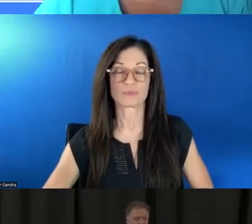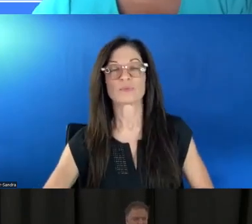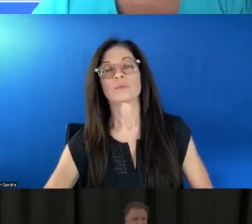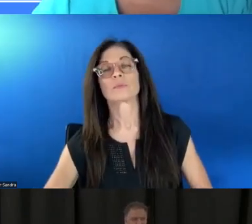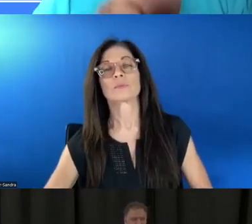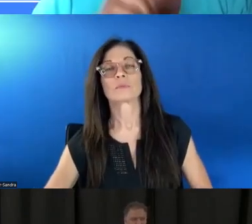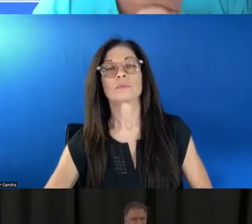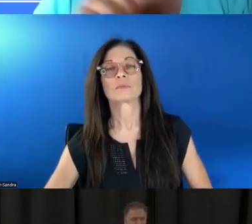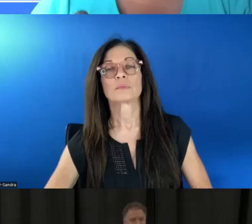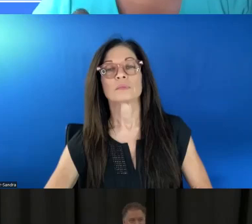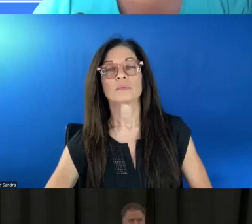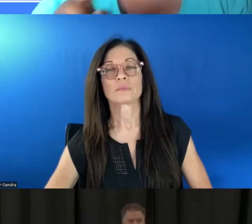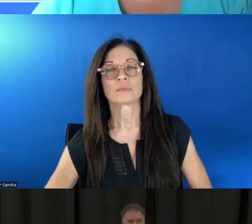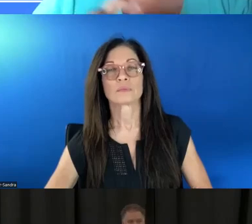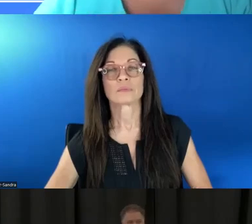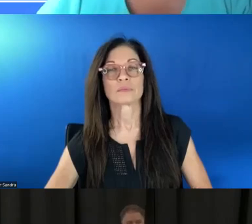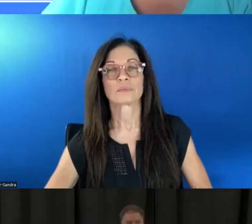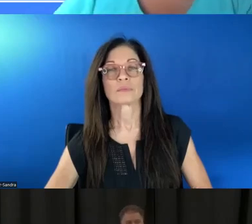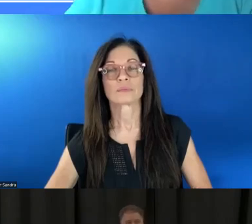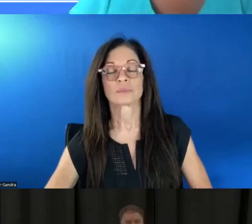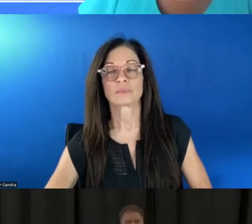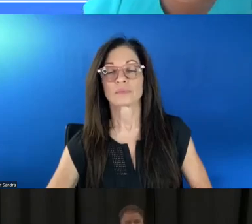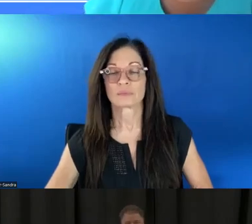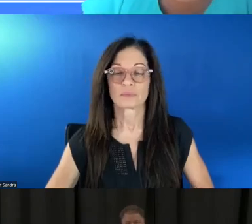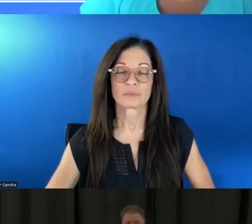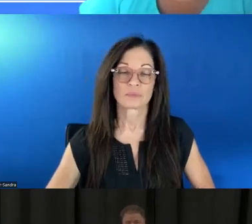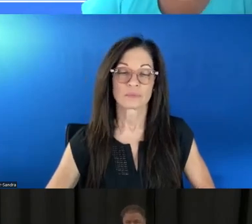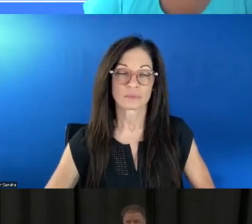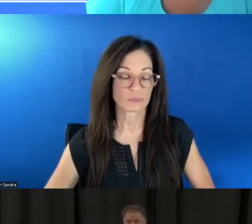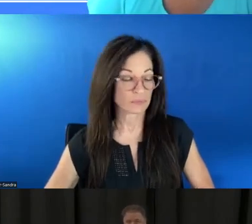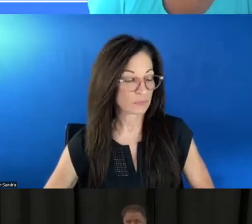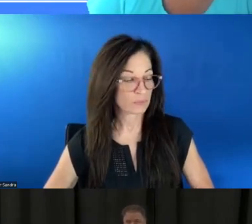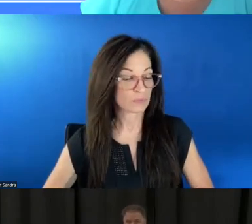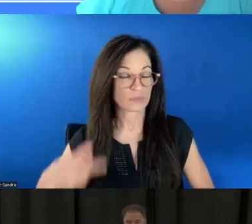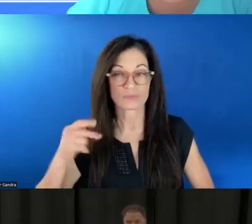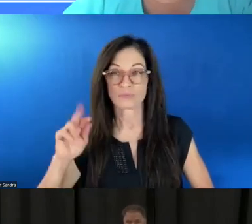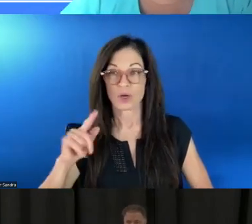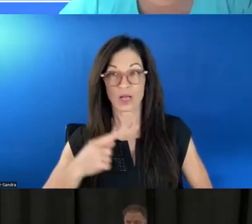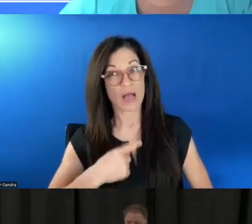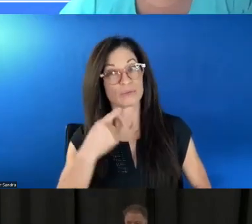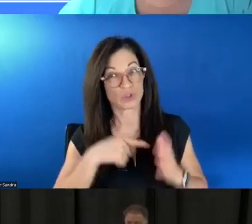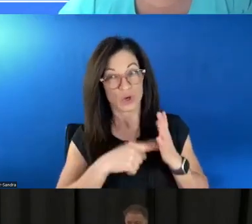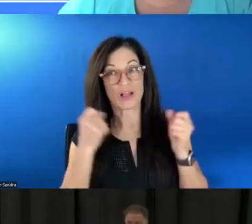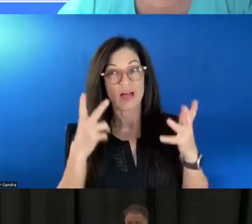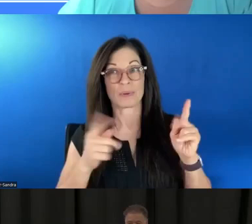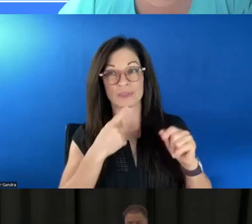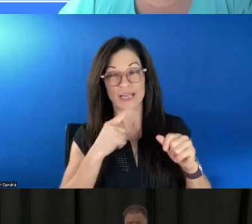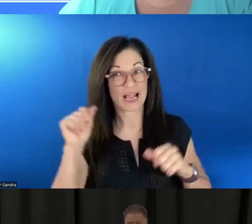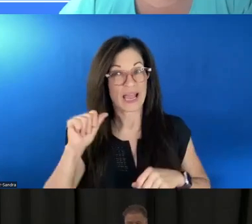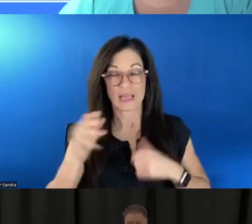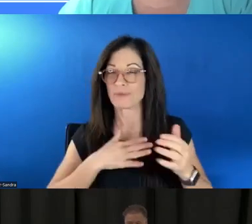Did I say Atlanta, Florida? Orlando, Florida. So I am getting a remarkable amount of people signaling that is A, even